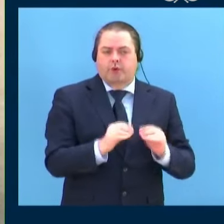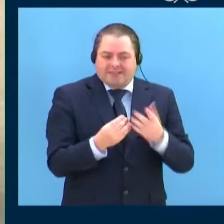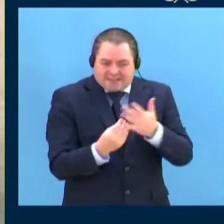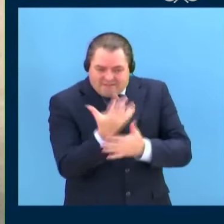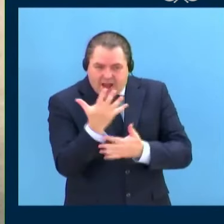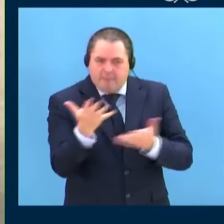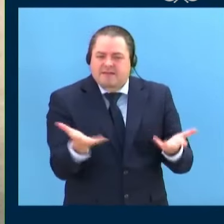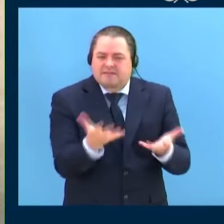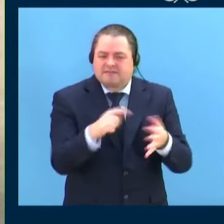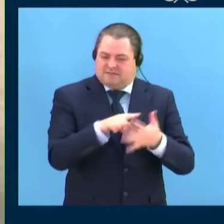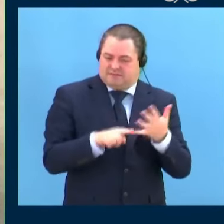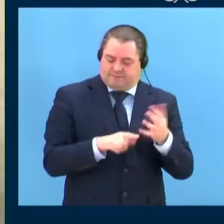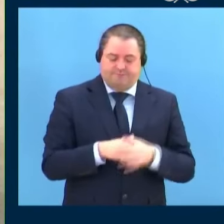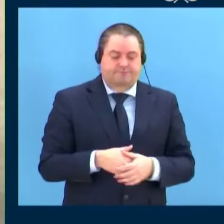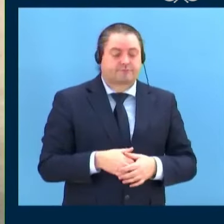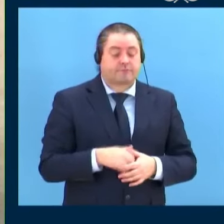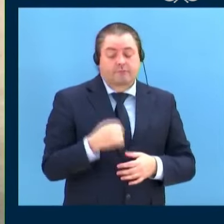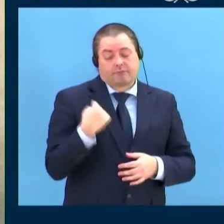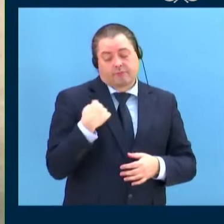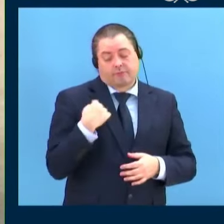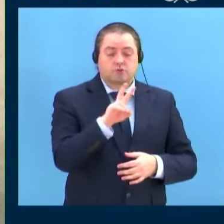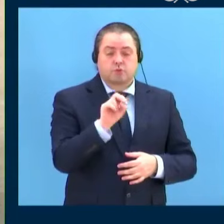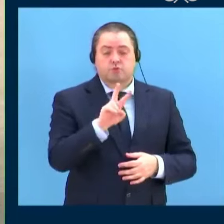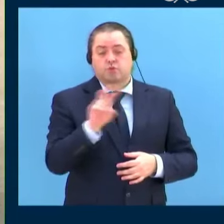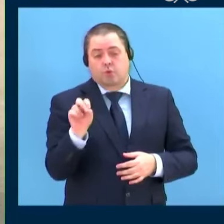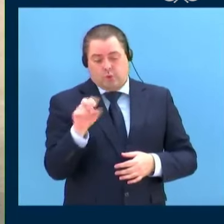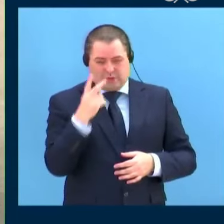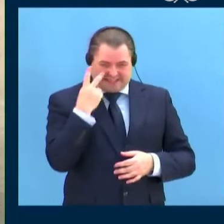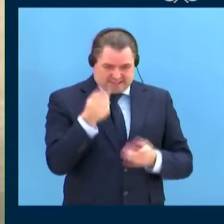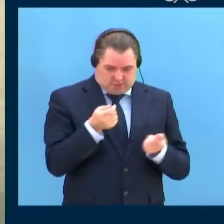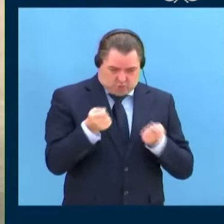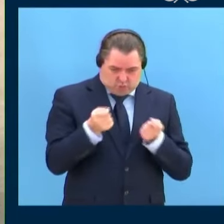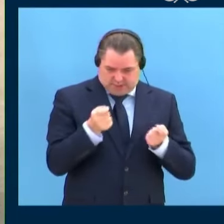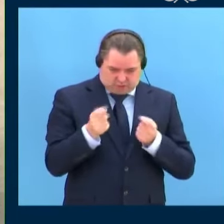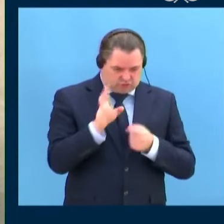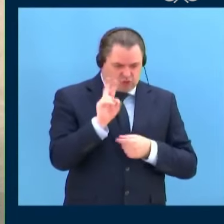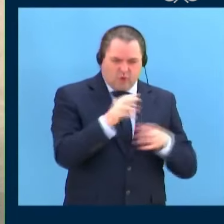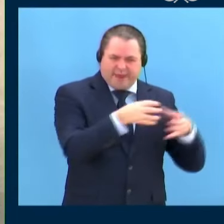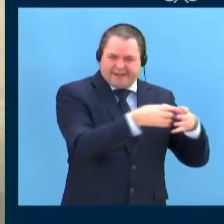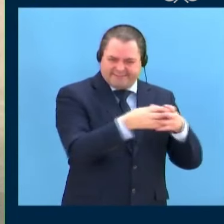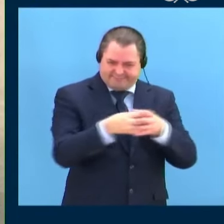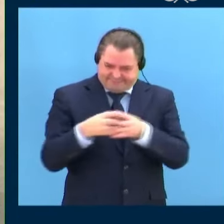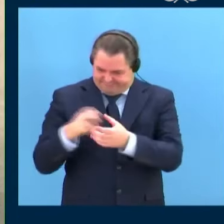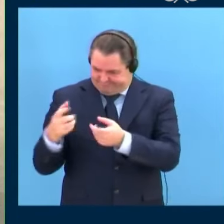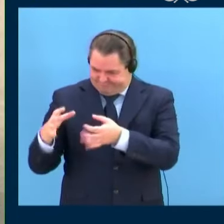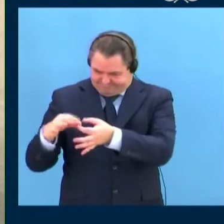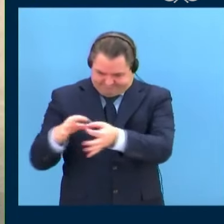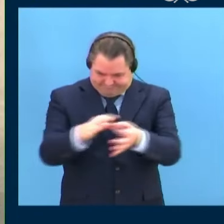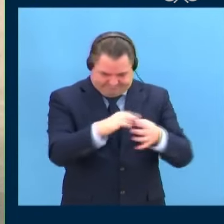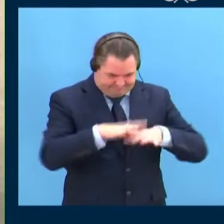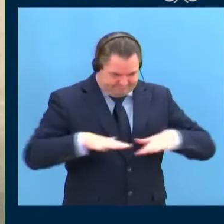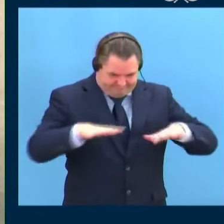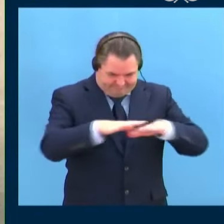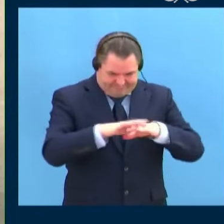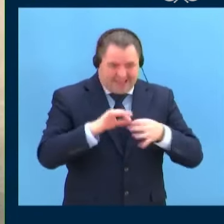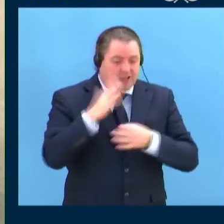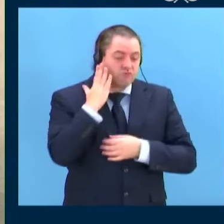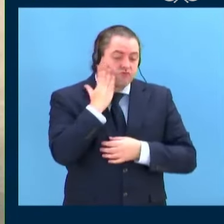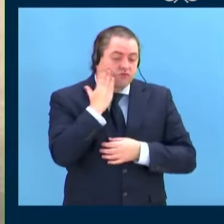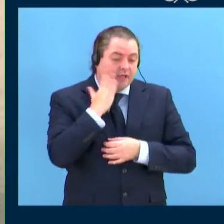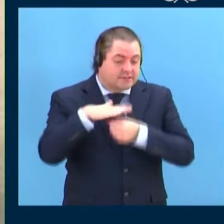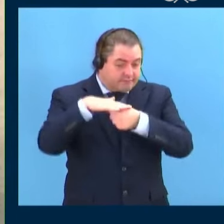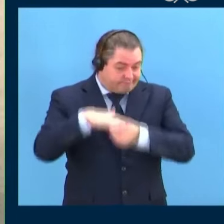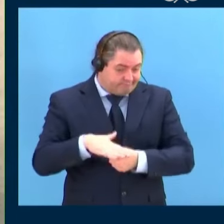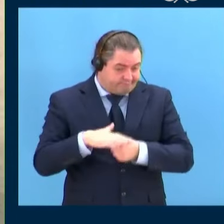since 2020 an increased coordination among UN agencies under the UN Network on Racial Discrimination